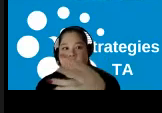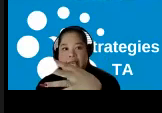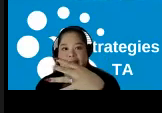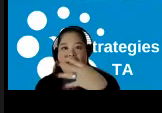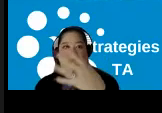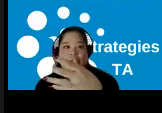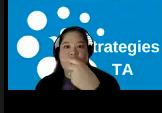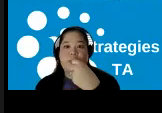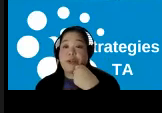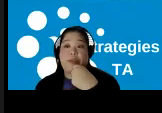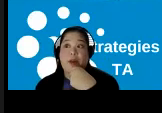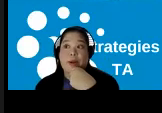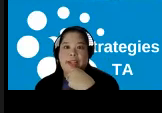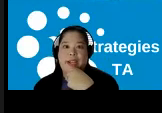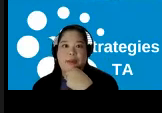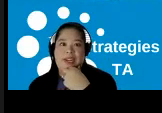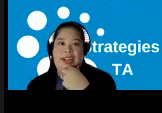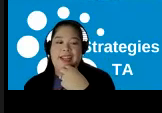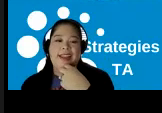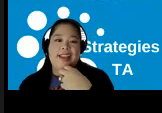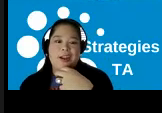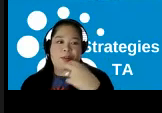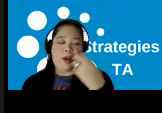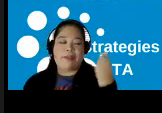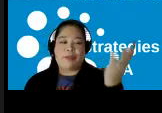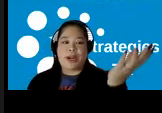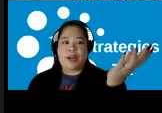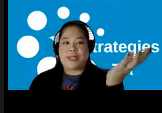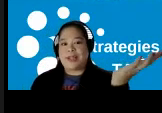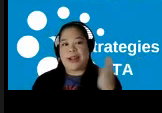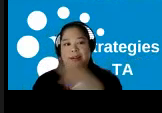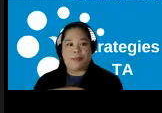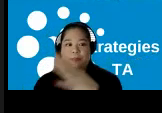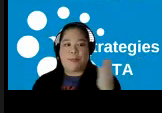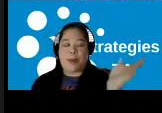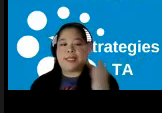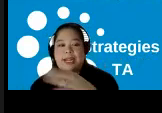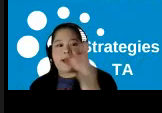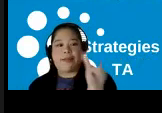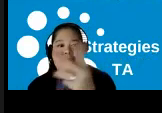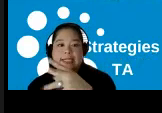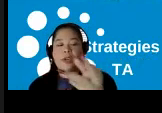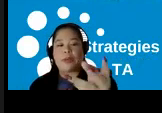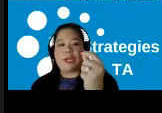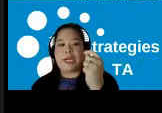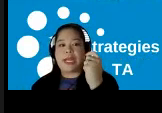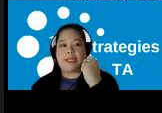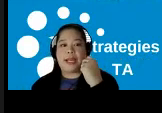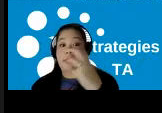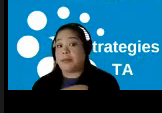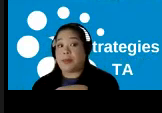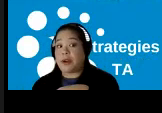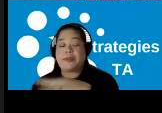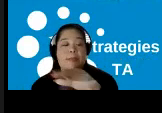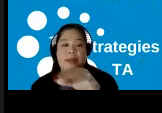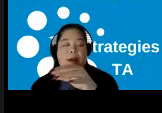really lead the efforts, especially if we're not part of that community. I, for one, am someone that bumps in and out of all these different communities.